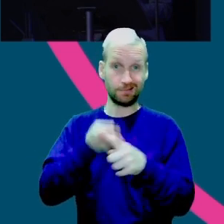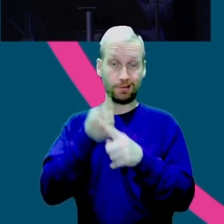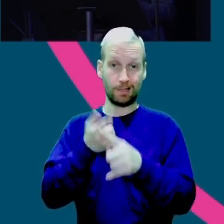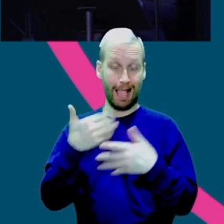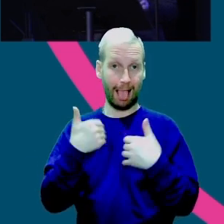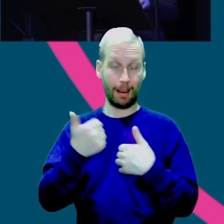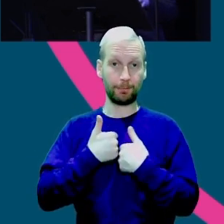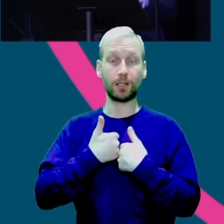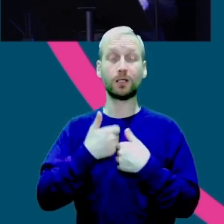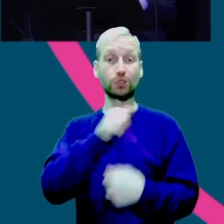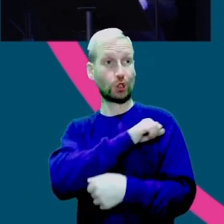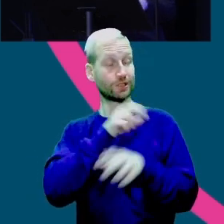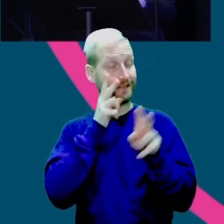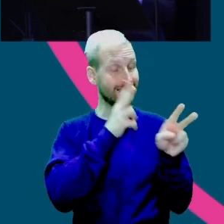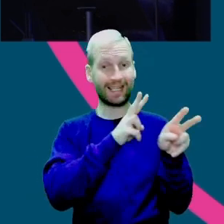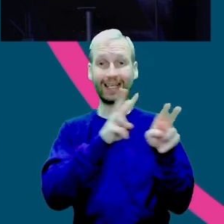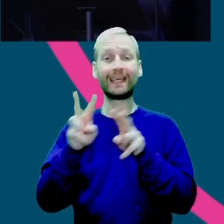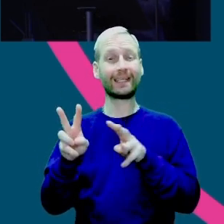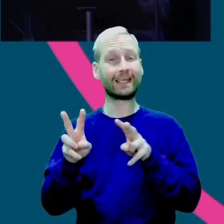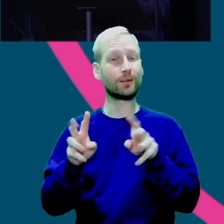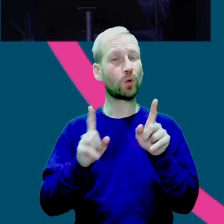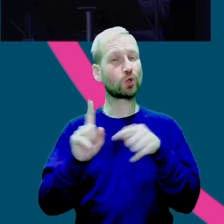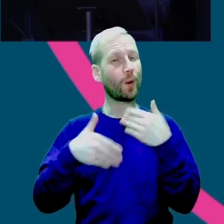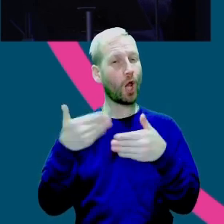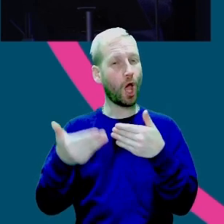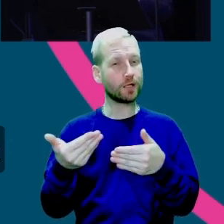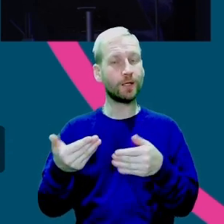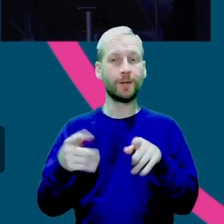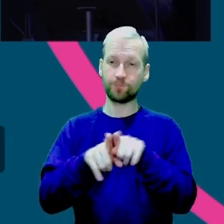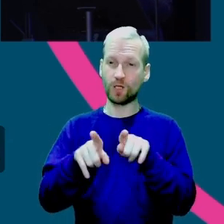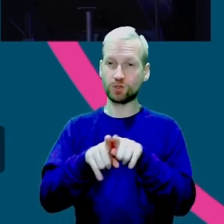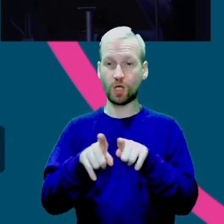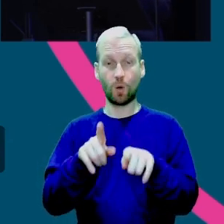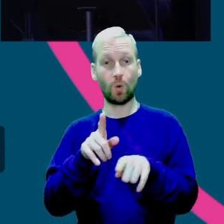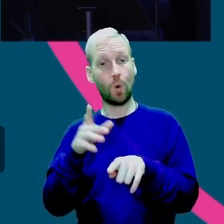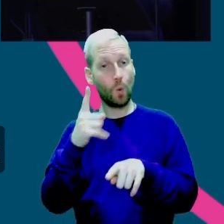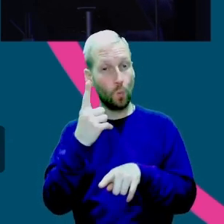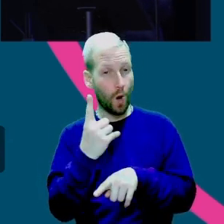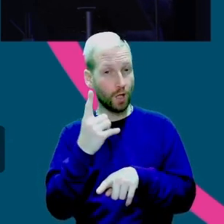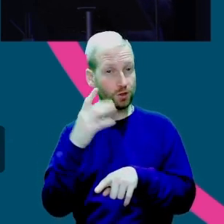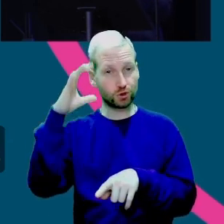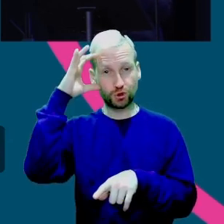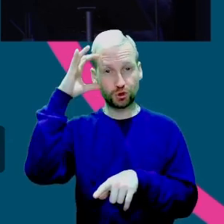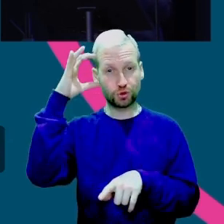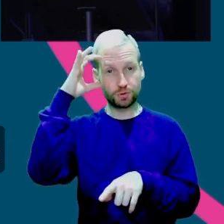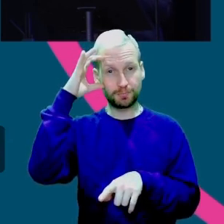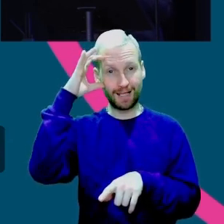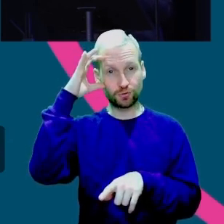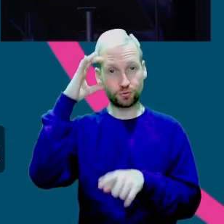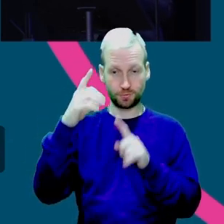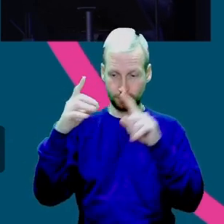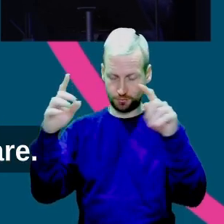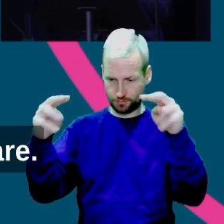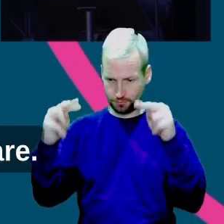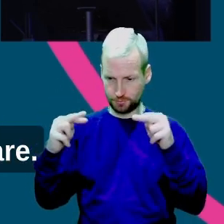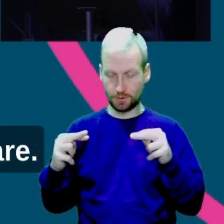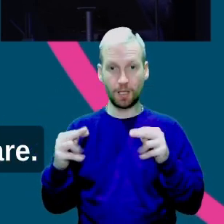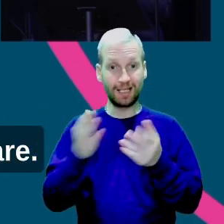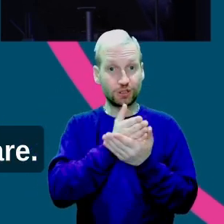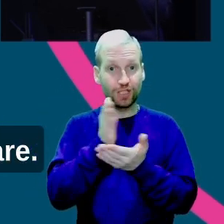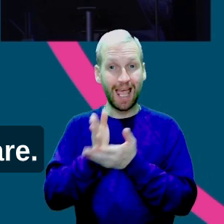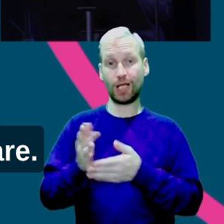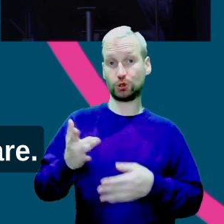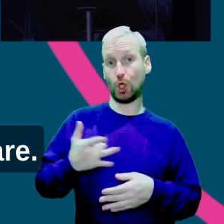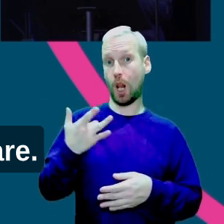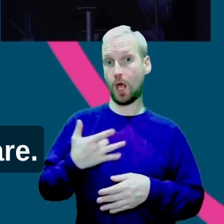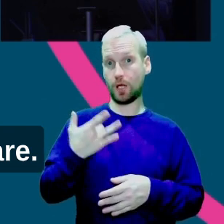visibility. And we've got 1 ensuite and 1 toilet, so not exactly 1 bathroom per patient, but a huge